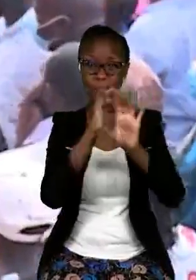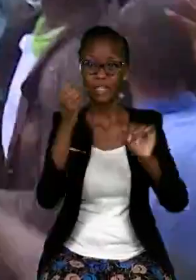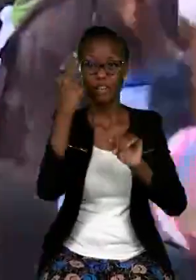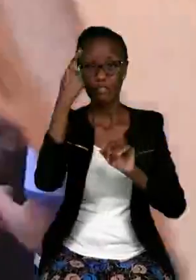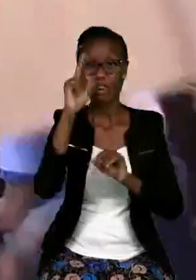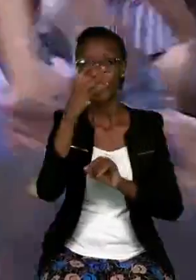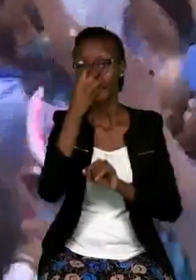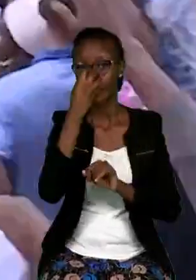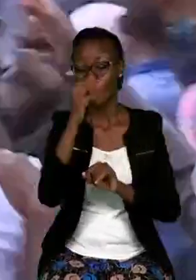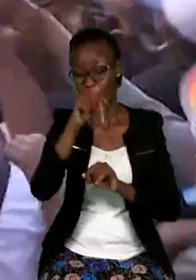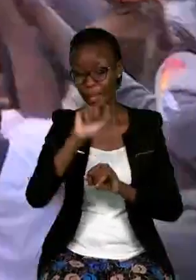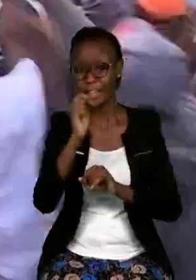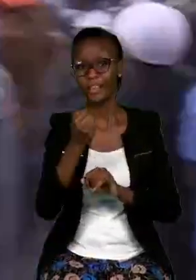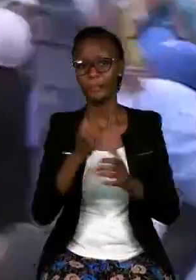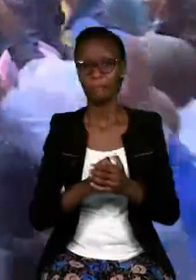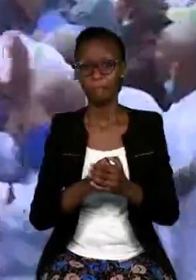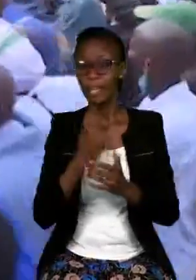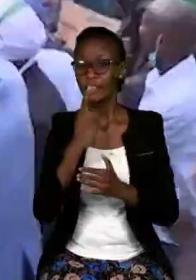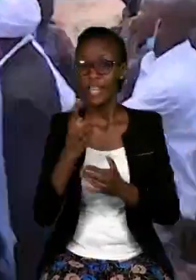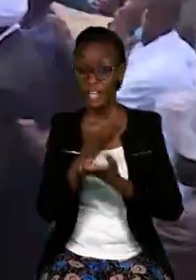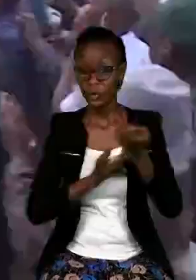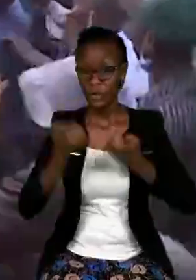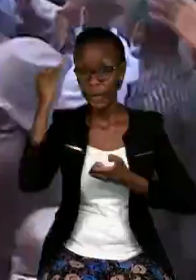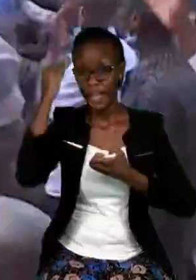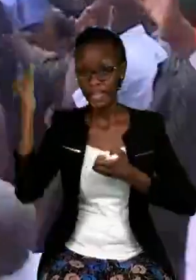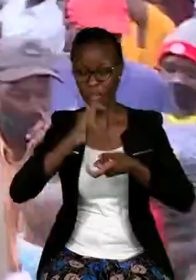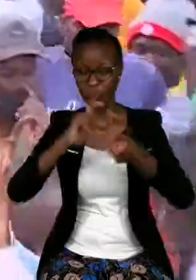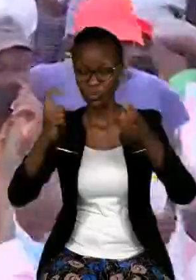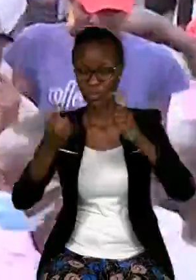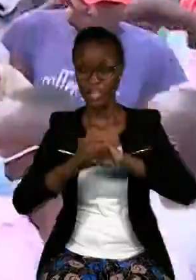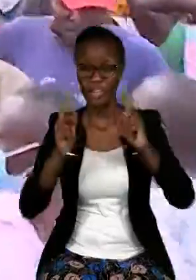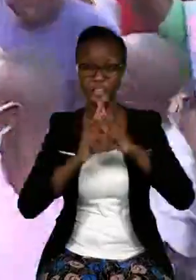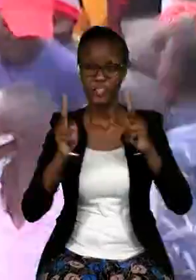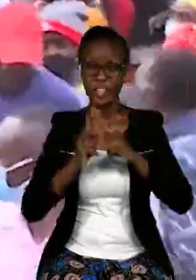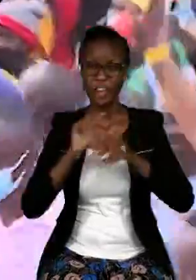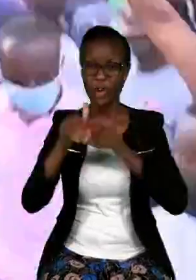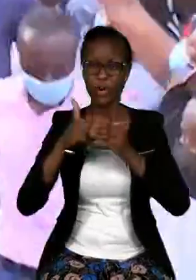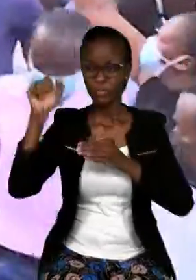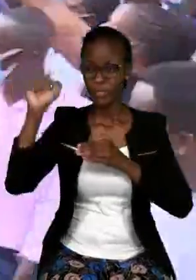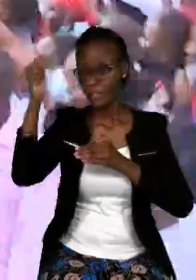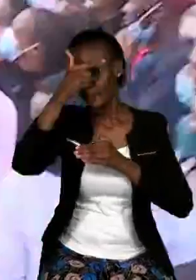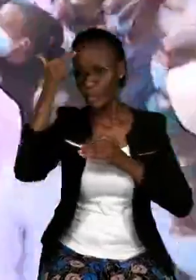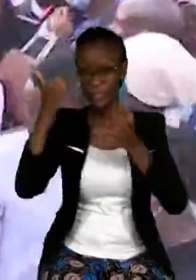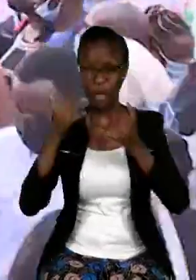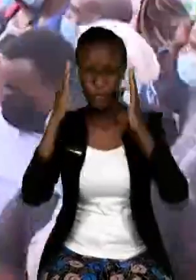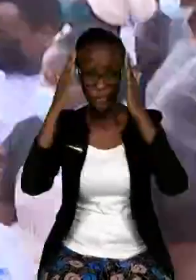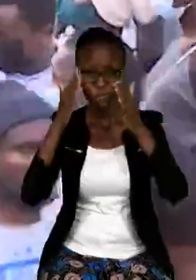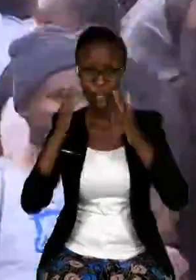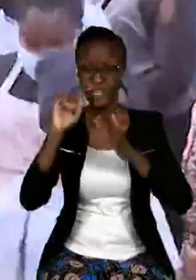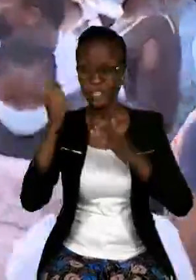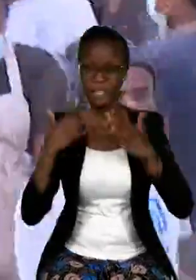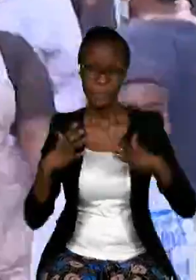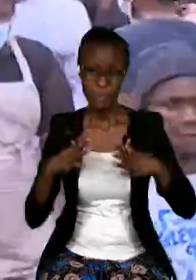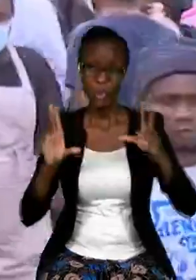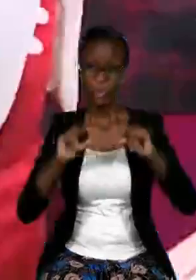Kenya. Ruto now claims that his economic model has revolutionized the politics of the country by focusing on Mwananchi-based issues and not